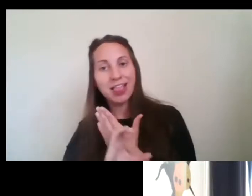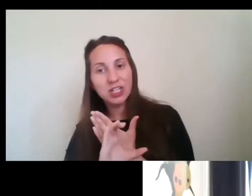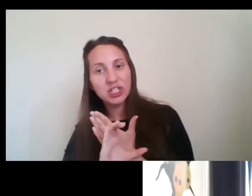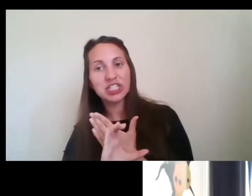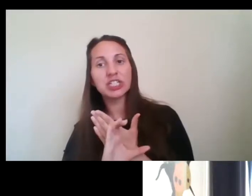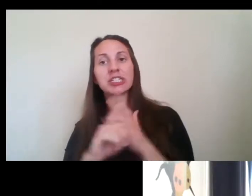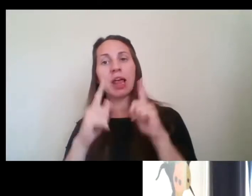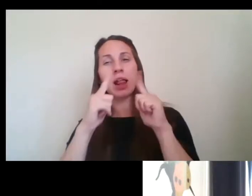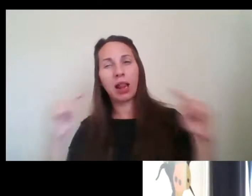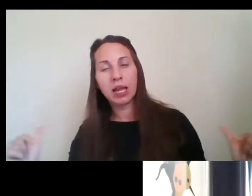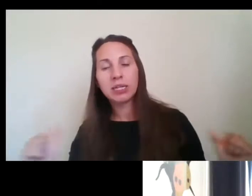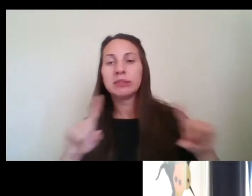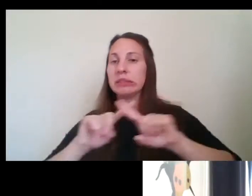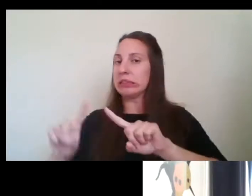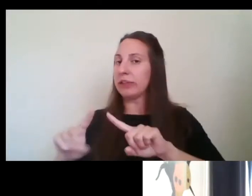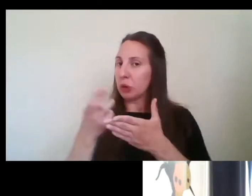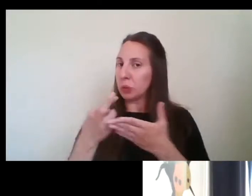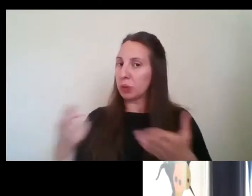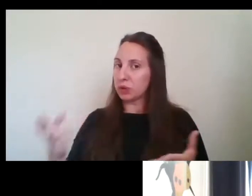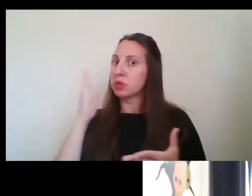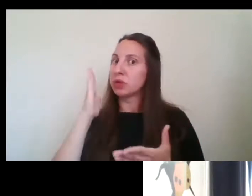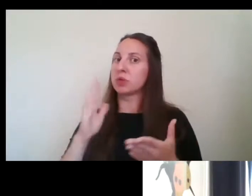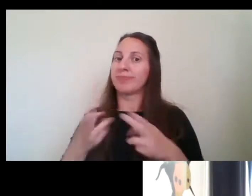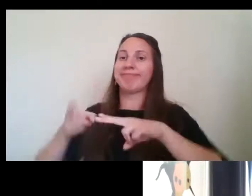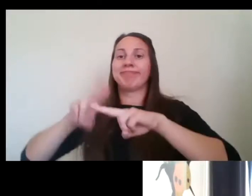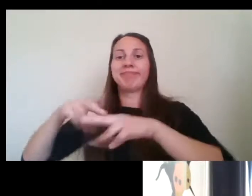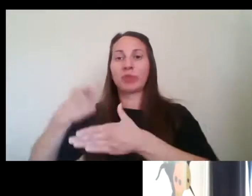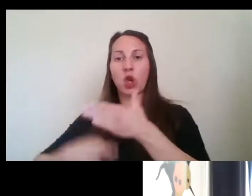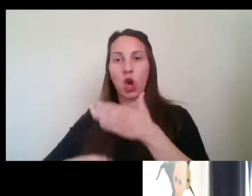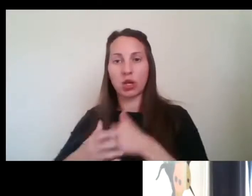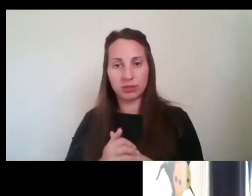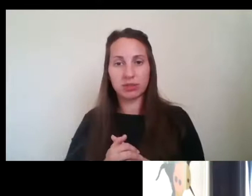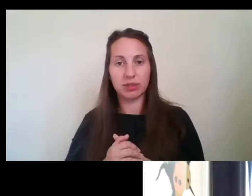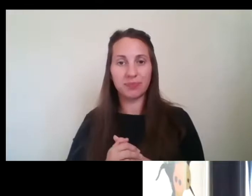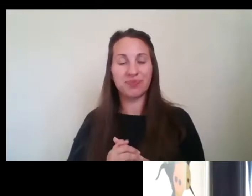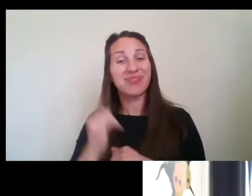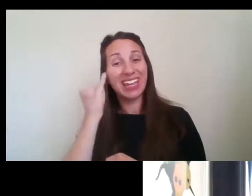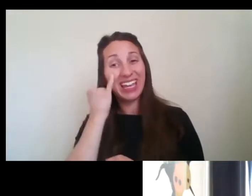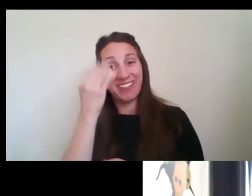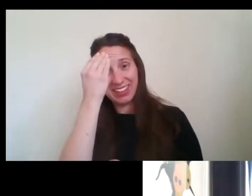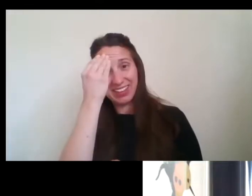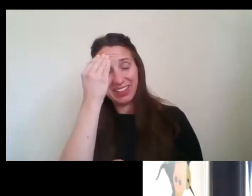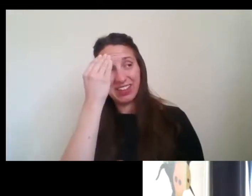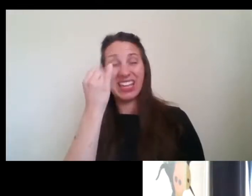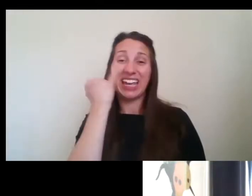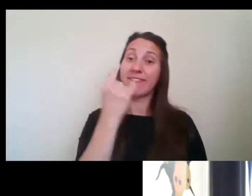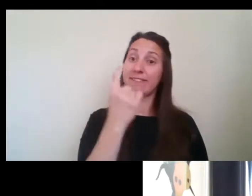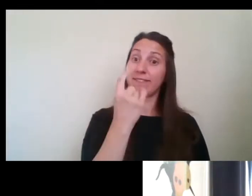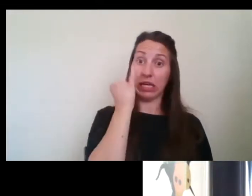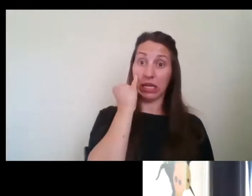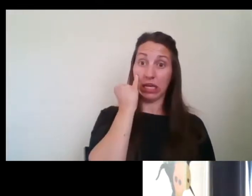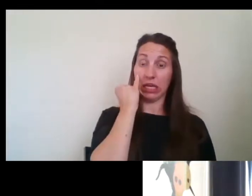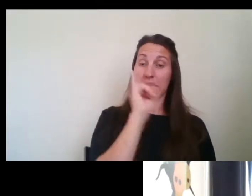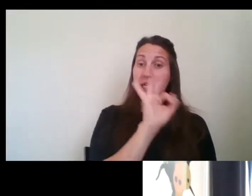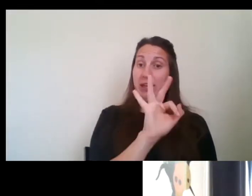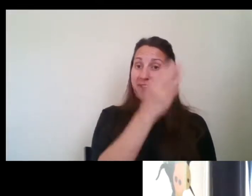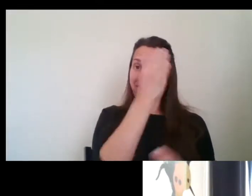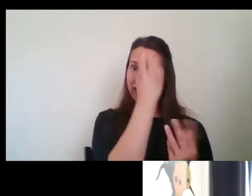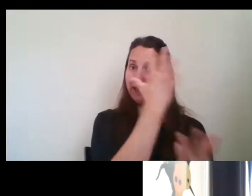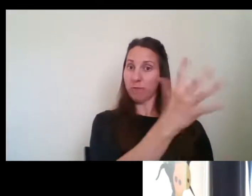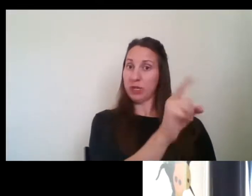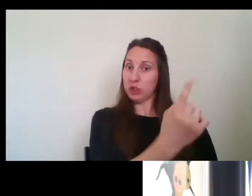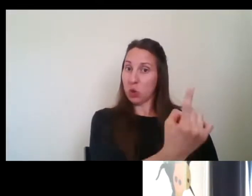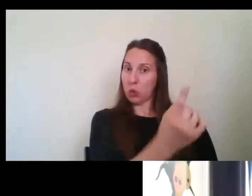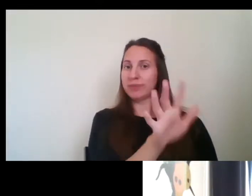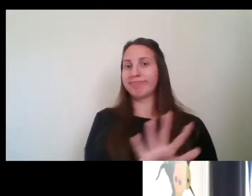resources that are stocked up. But usually an informational website runs around the $5,000 to $10,000 range.